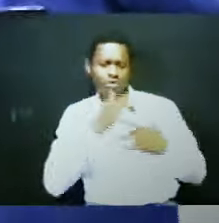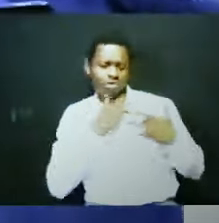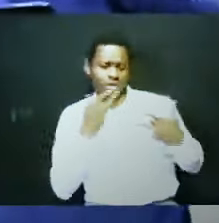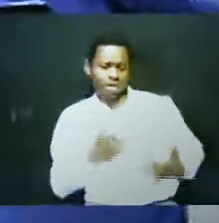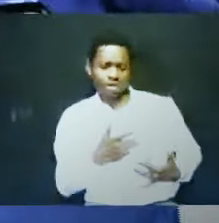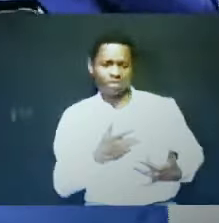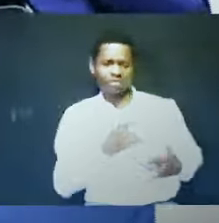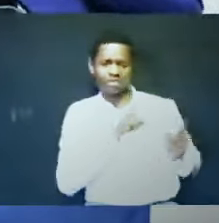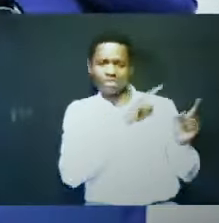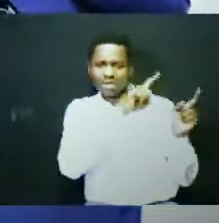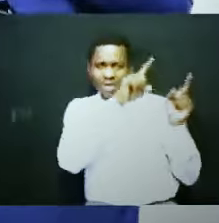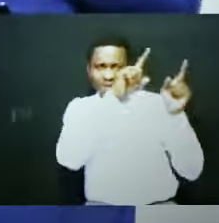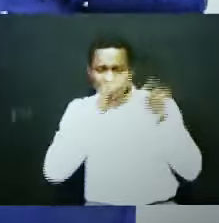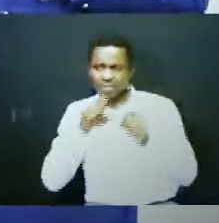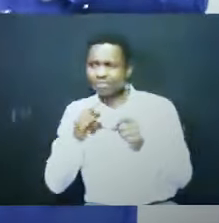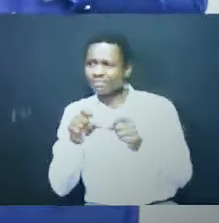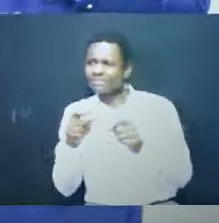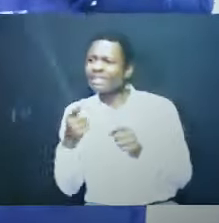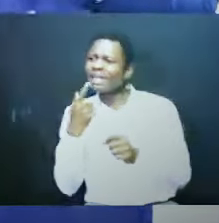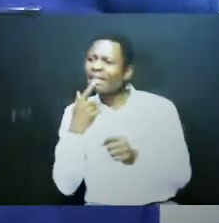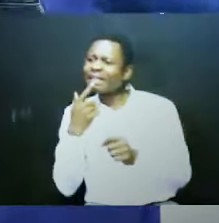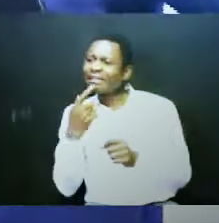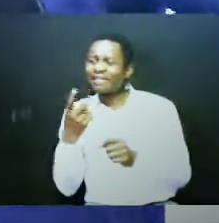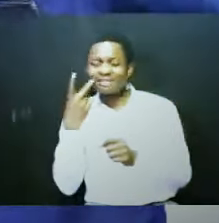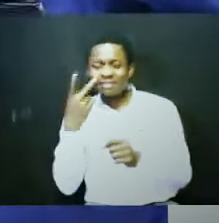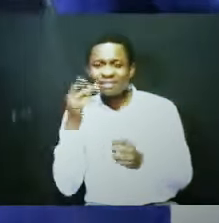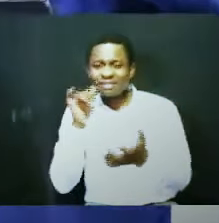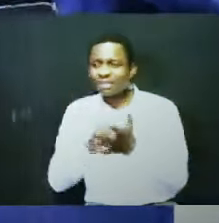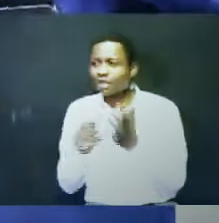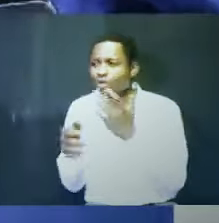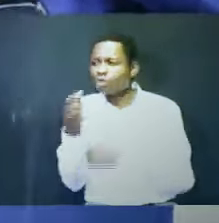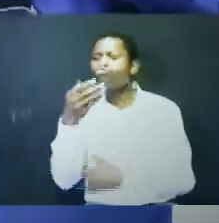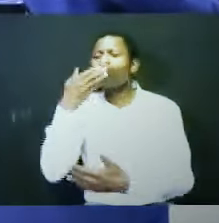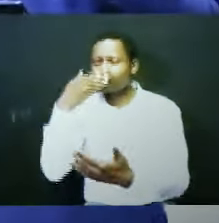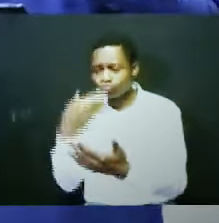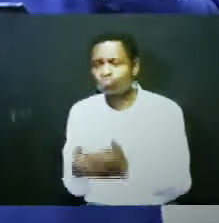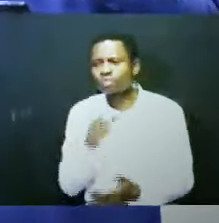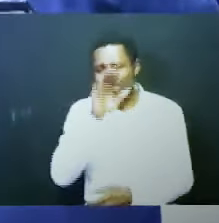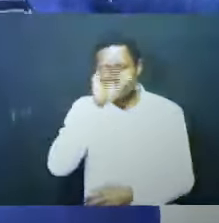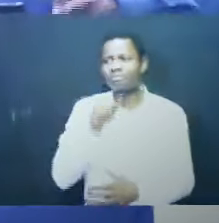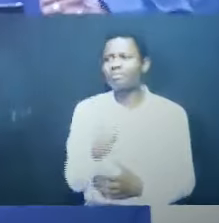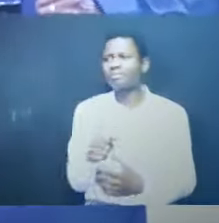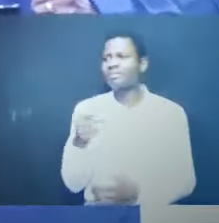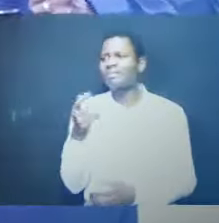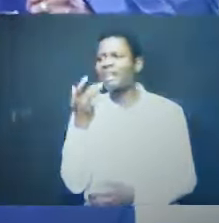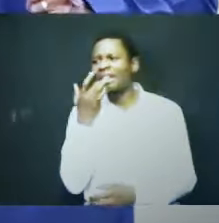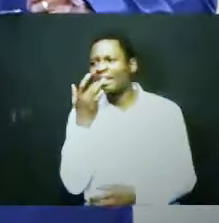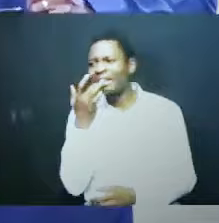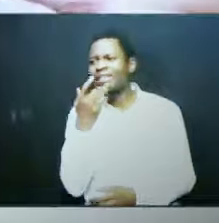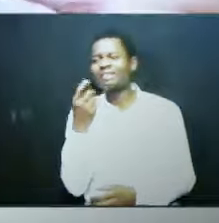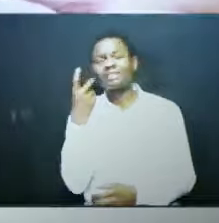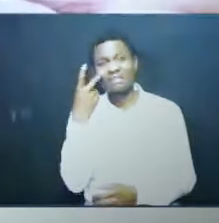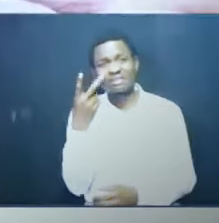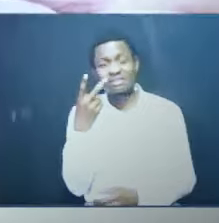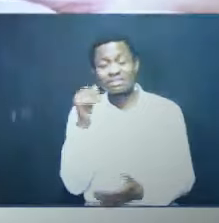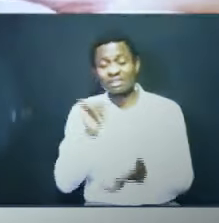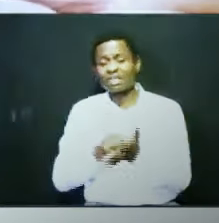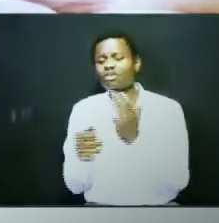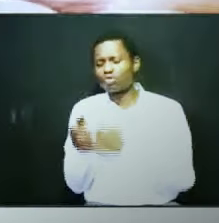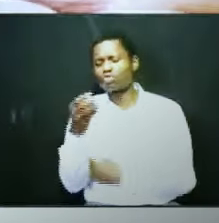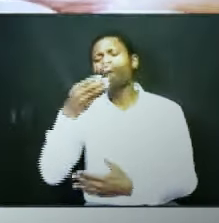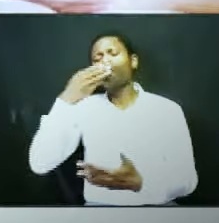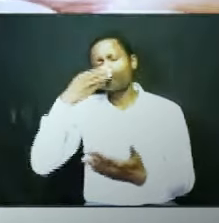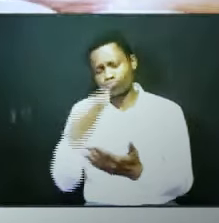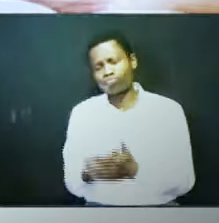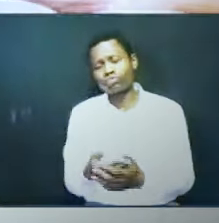come and taste and see that the Lord is good. Na be kan hwe ne hunu se onyame ode. Come and taste and see that